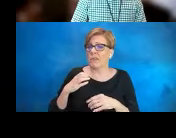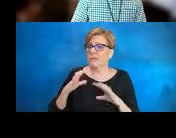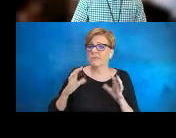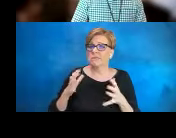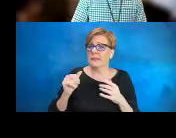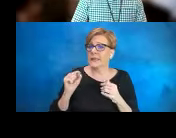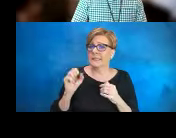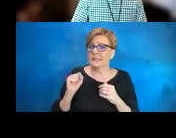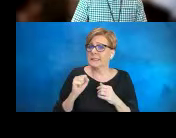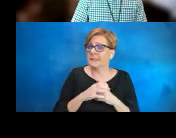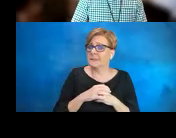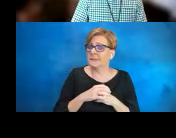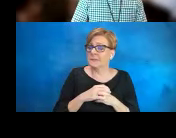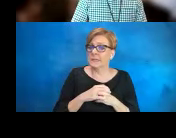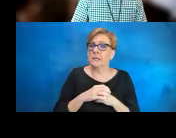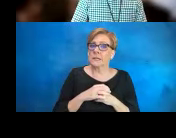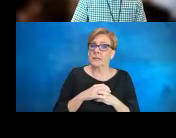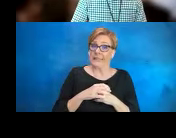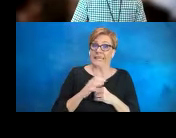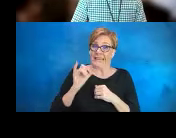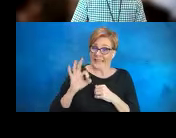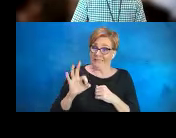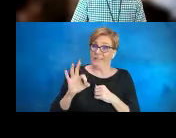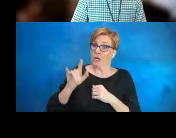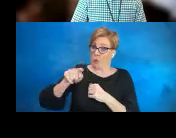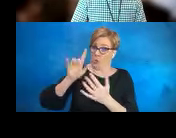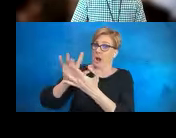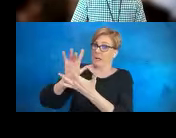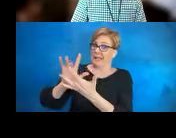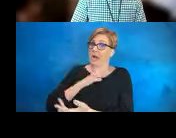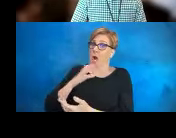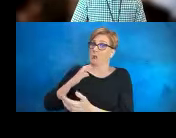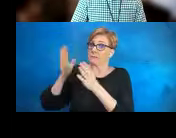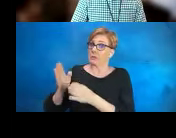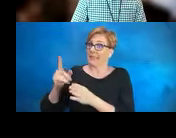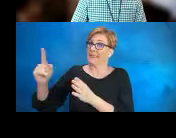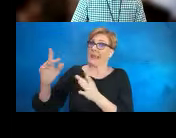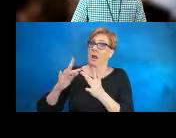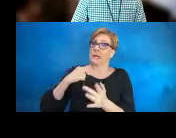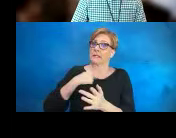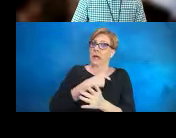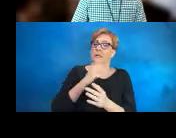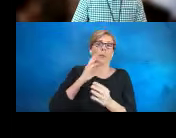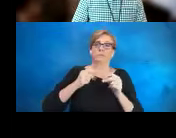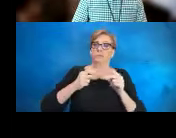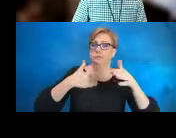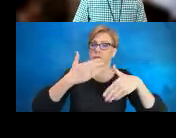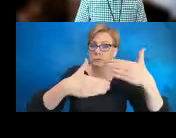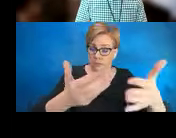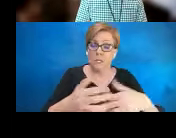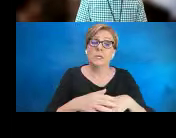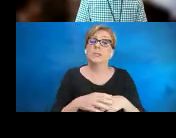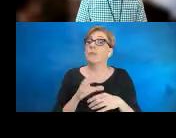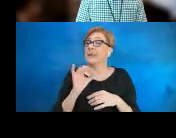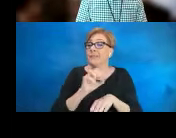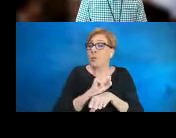congressional inquiries, and it really does move cases along. So when you're dealing with operations, meaning the field office, reaching